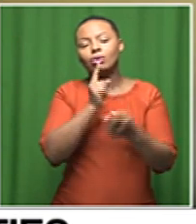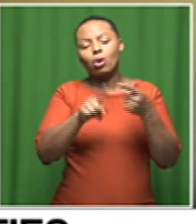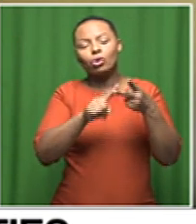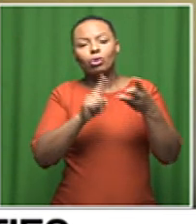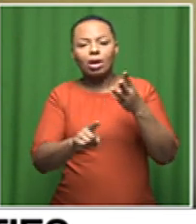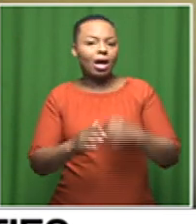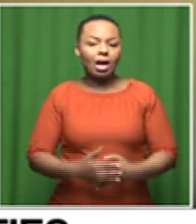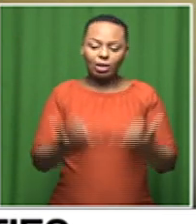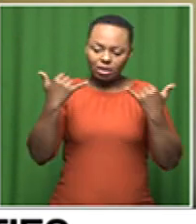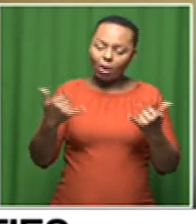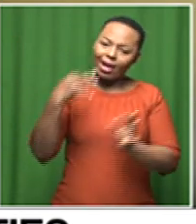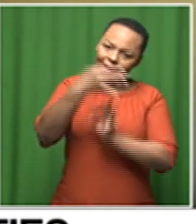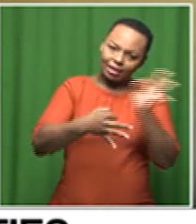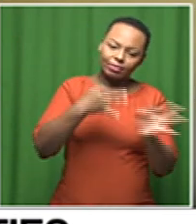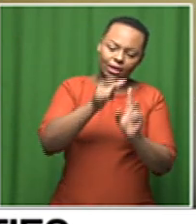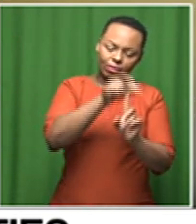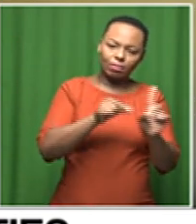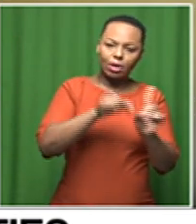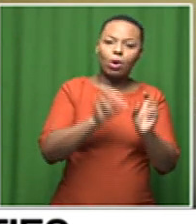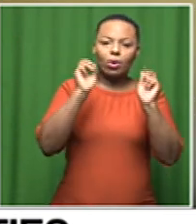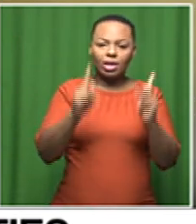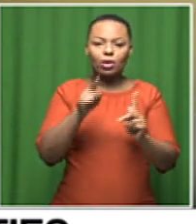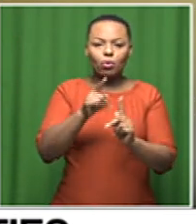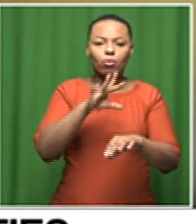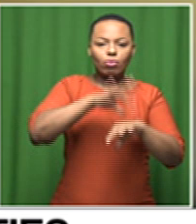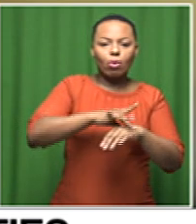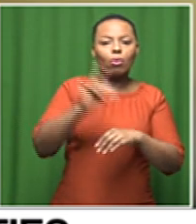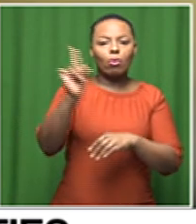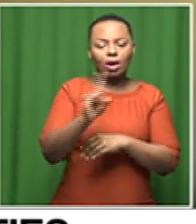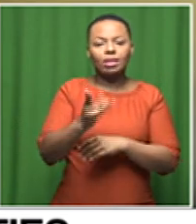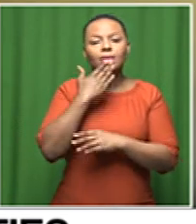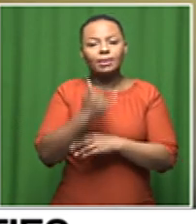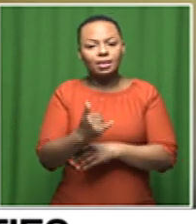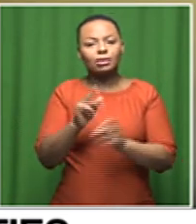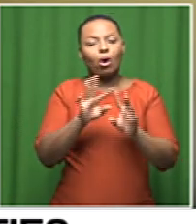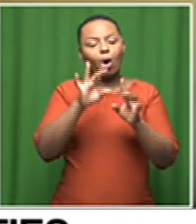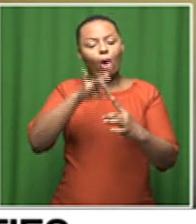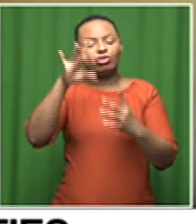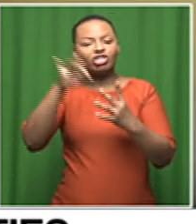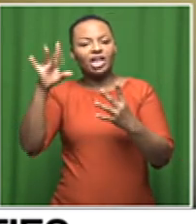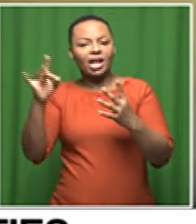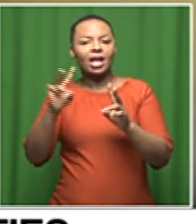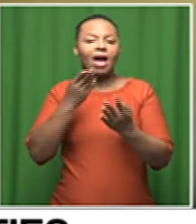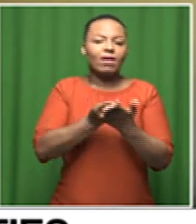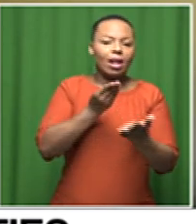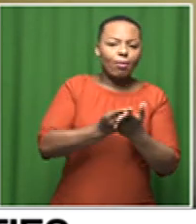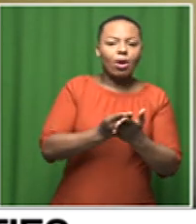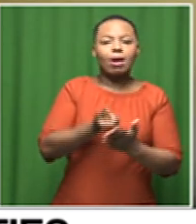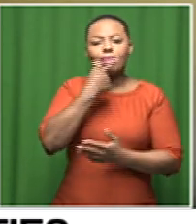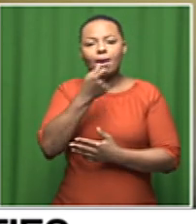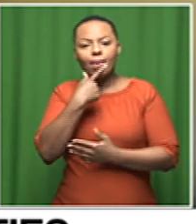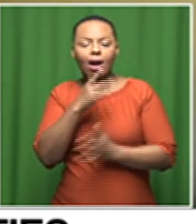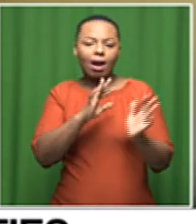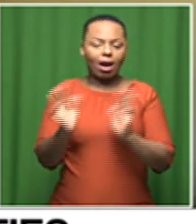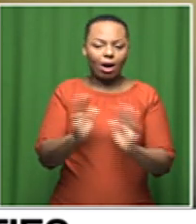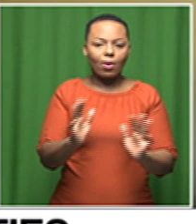to talk to our patients and say, this is what you have. Let us talk about the different options available in terms of treatment, and let us come to